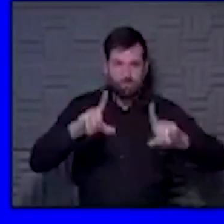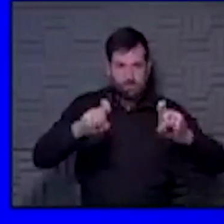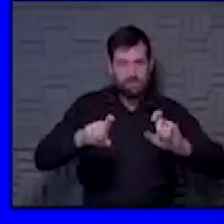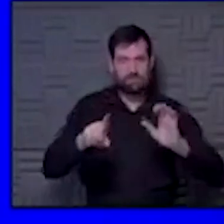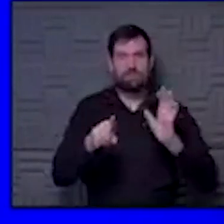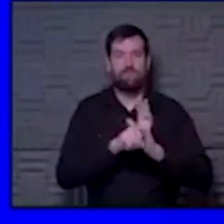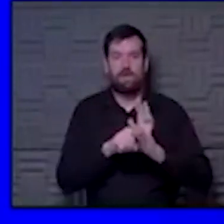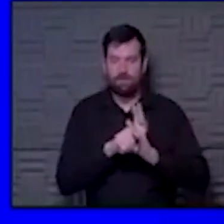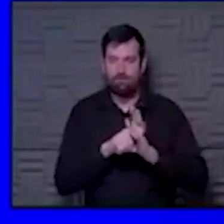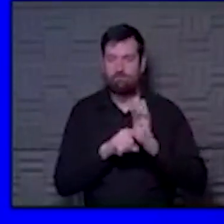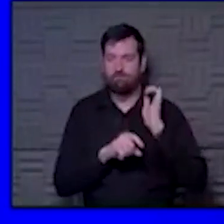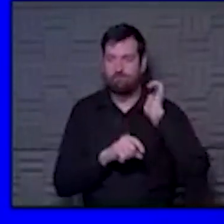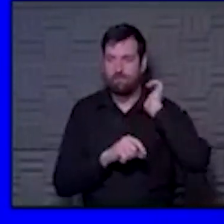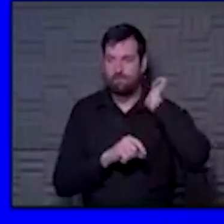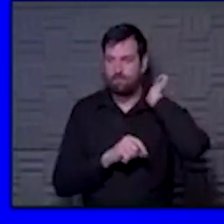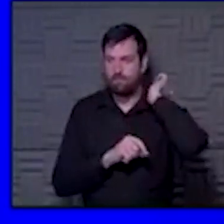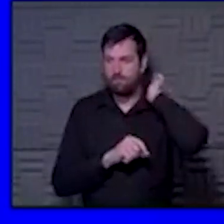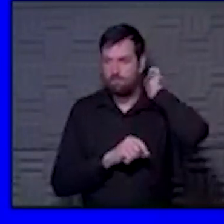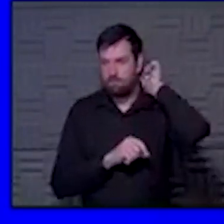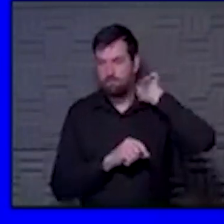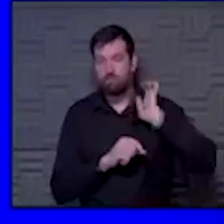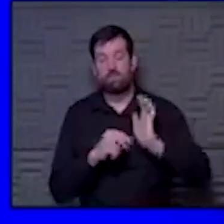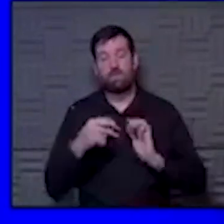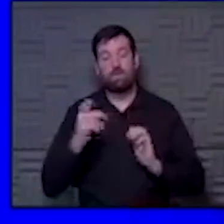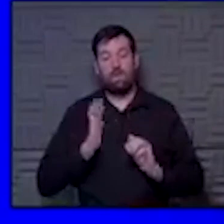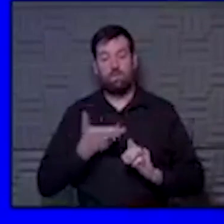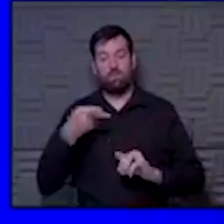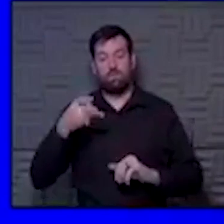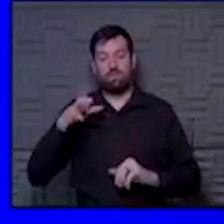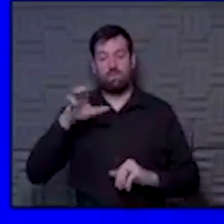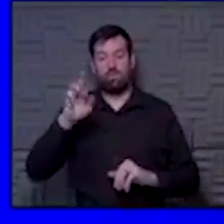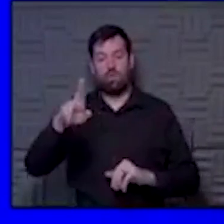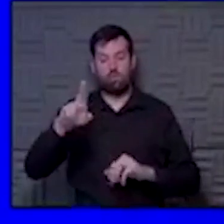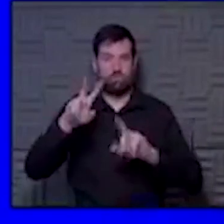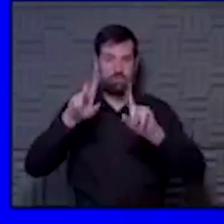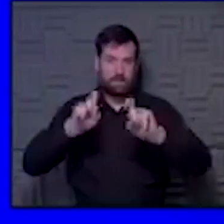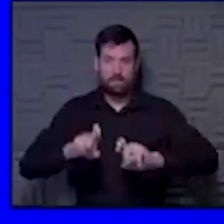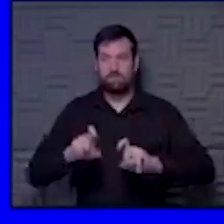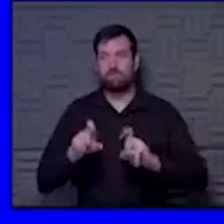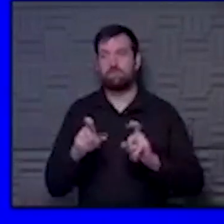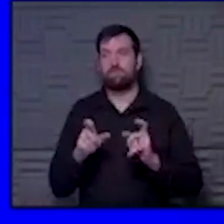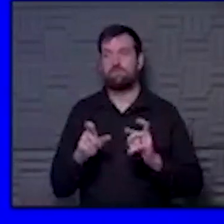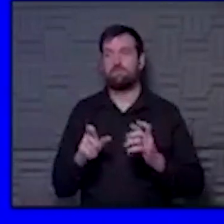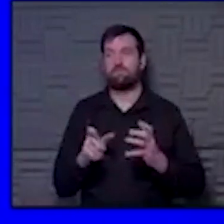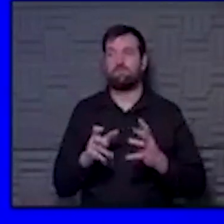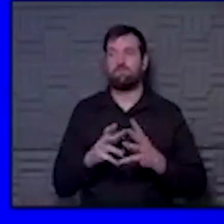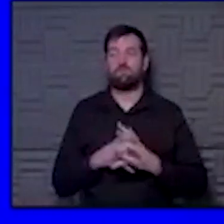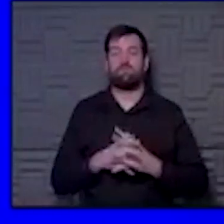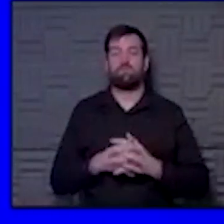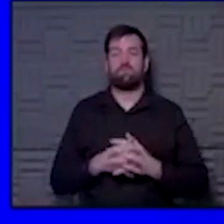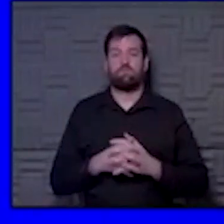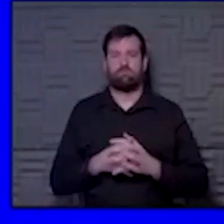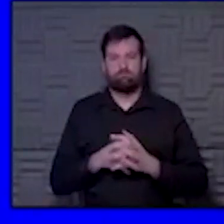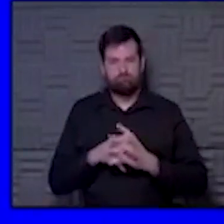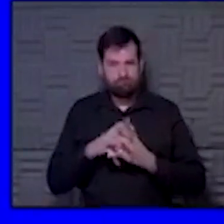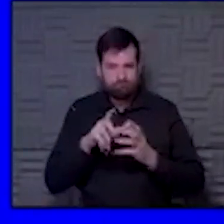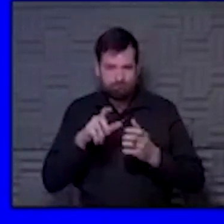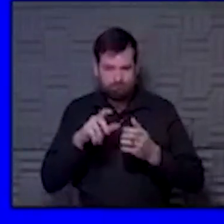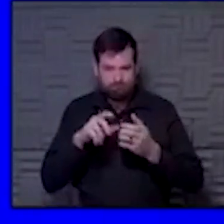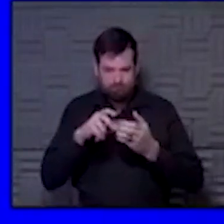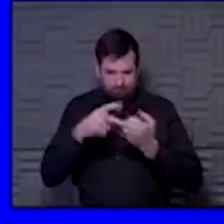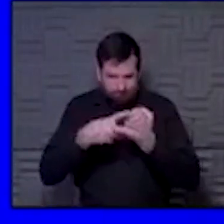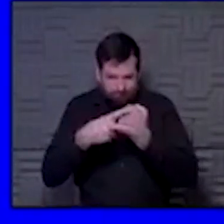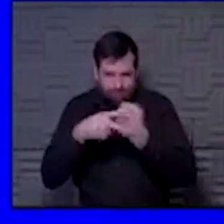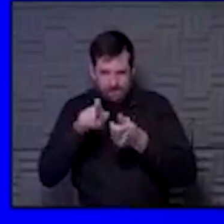negative. These PCR tests that we're using are in conserved regions of the